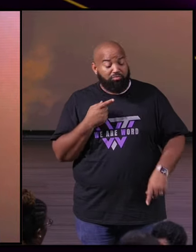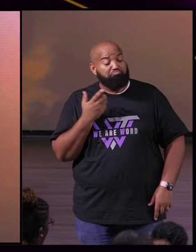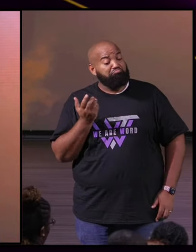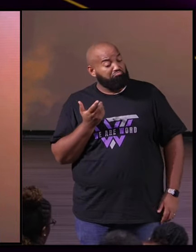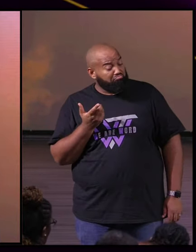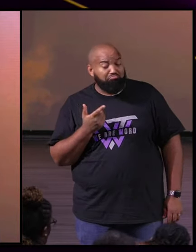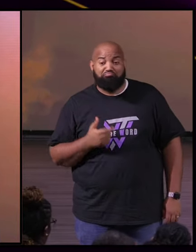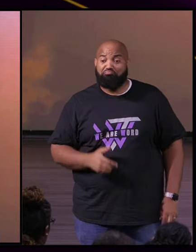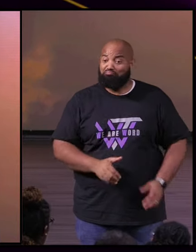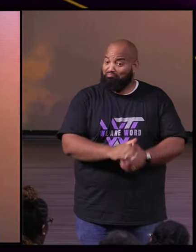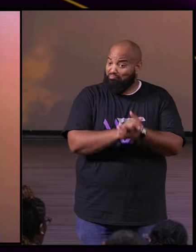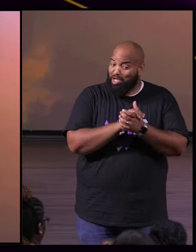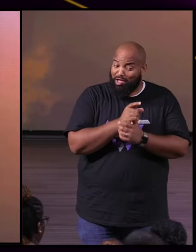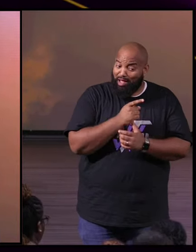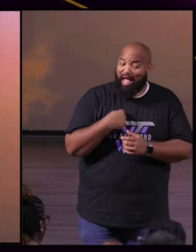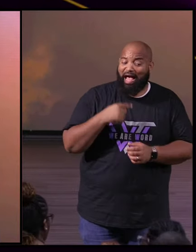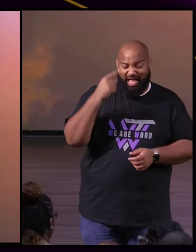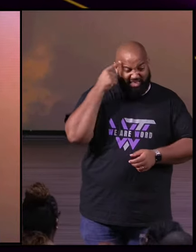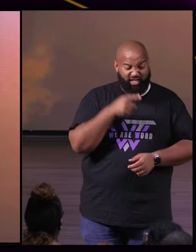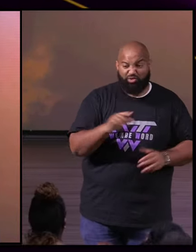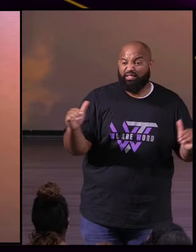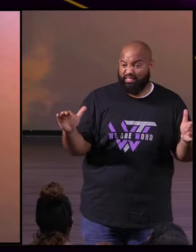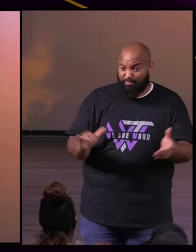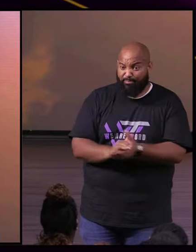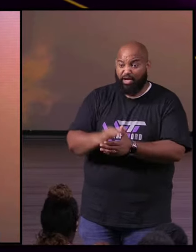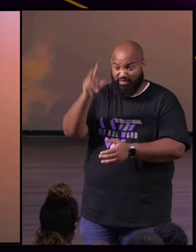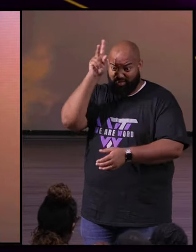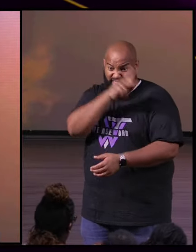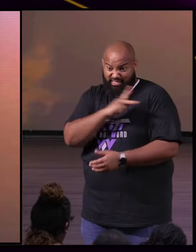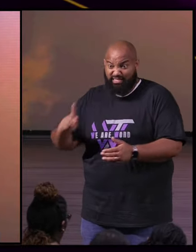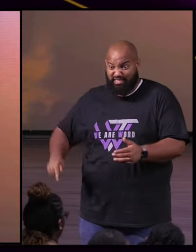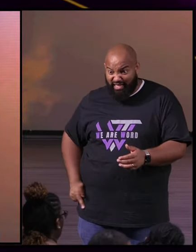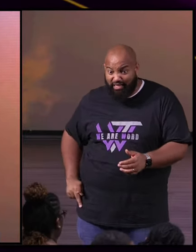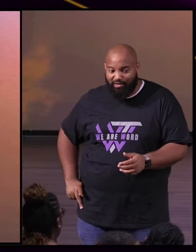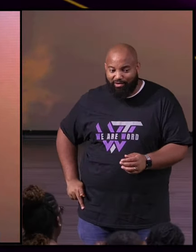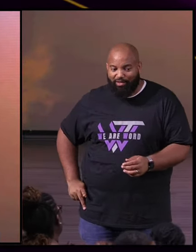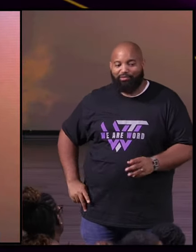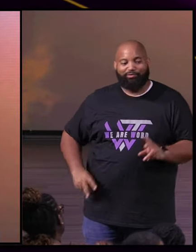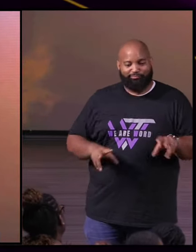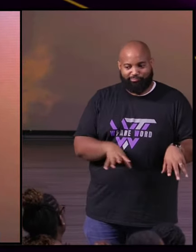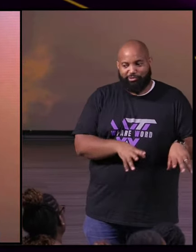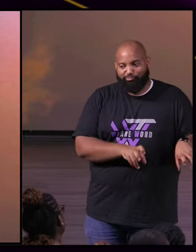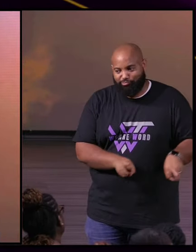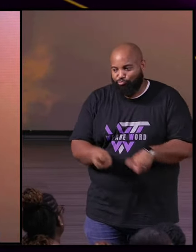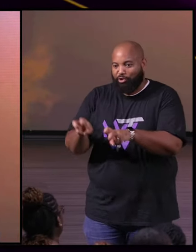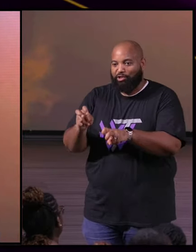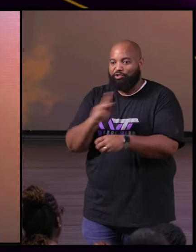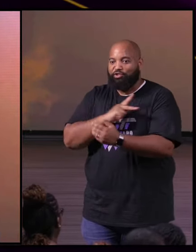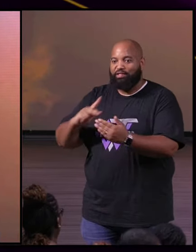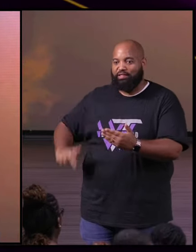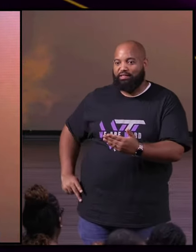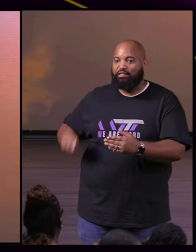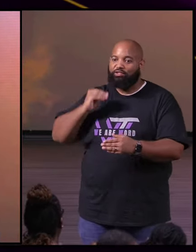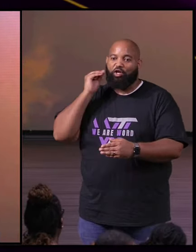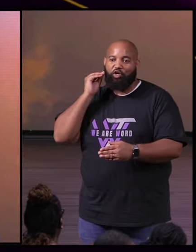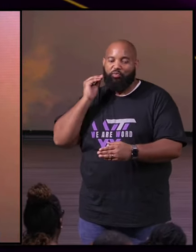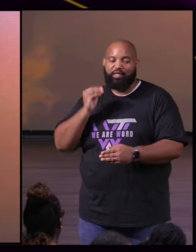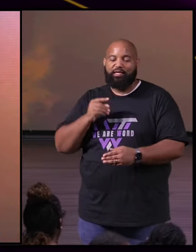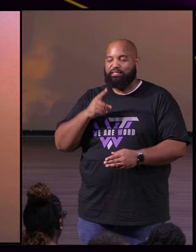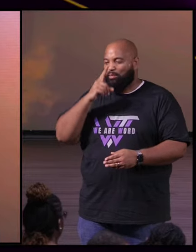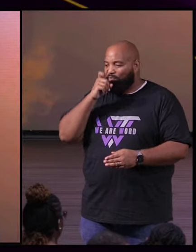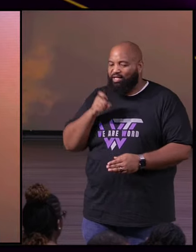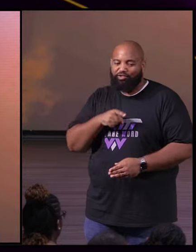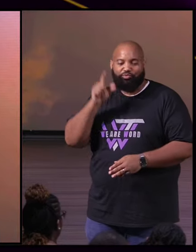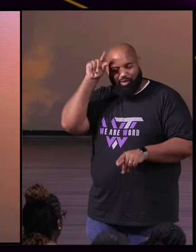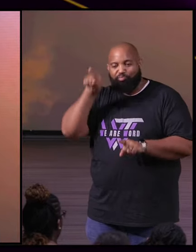and commended her to Pharaoh. And the woman was taken to Pharaoh's house. He treated Abram well for her